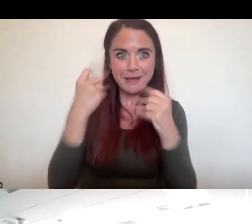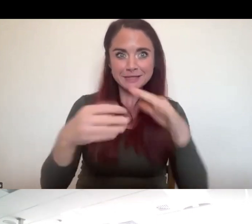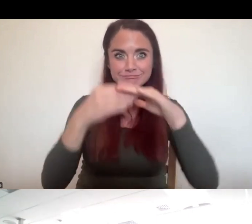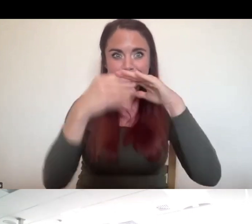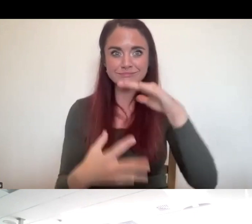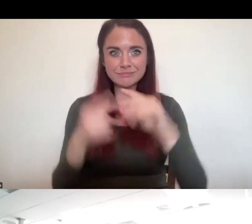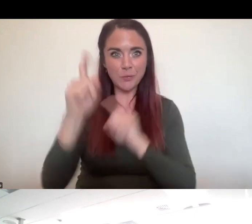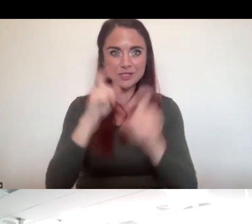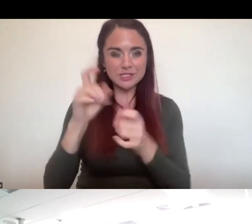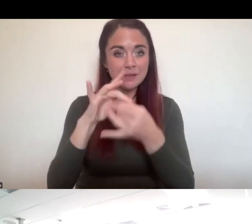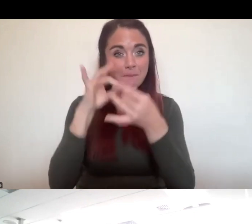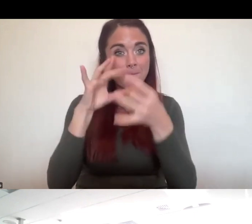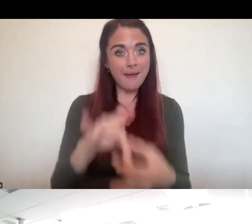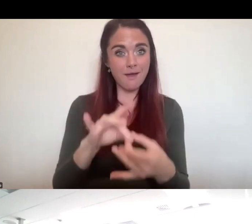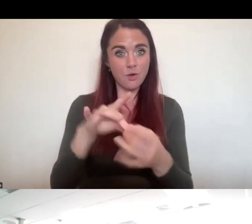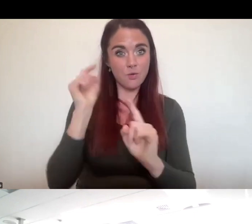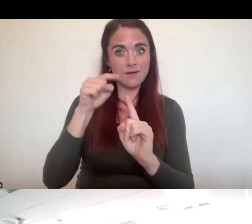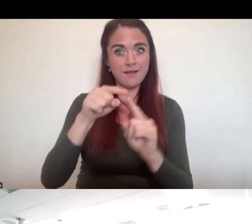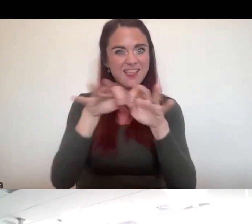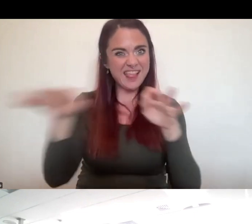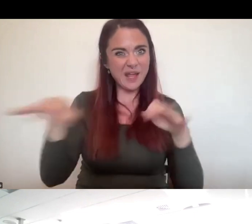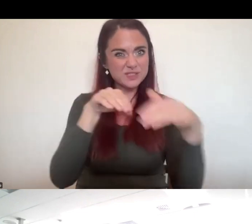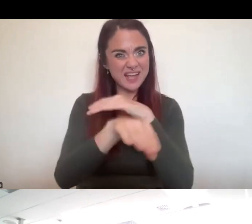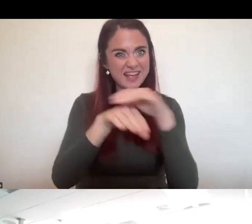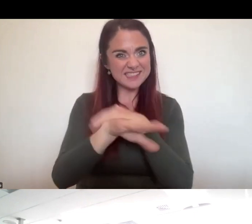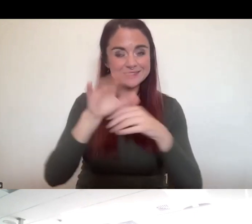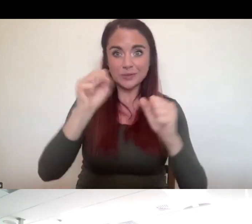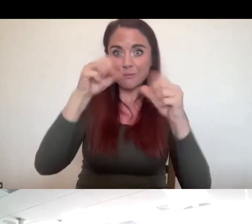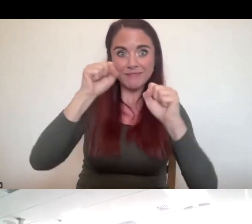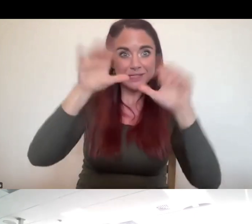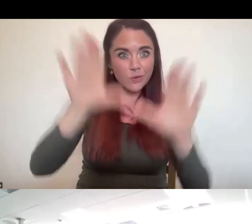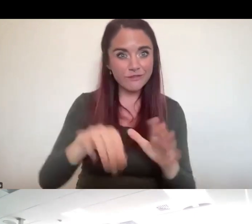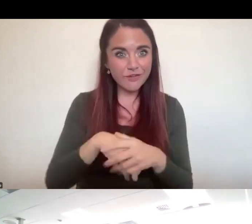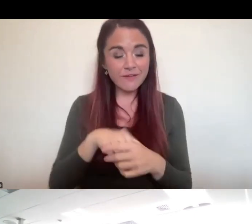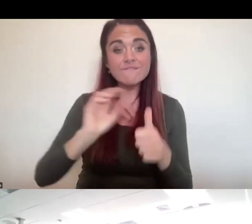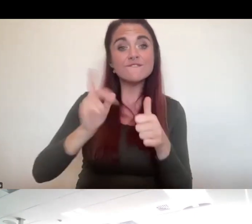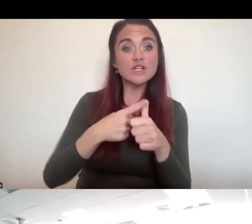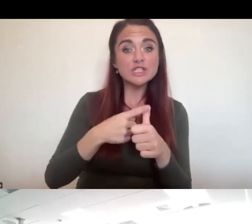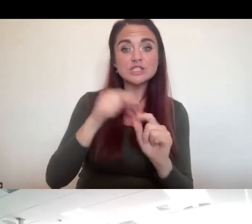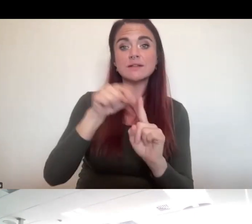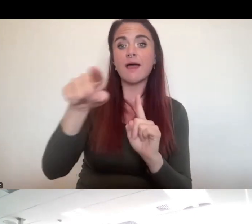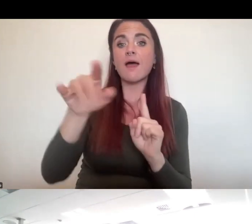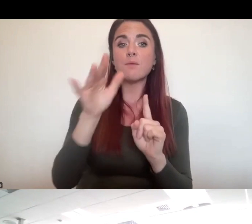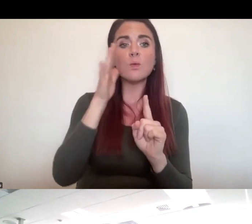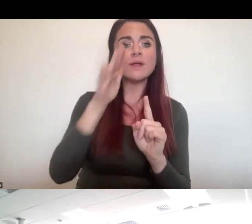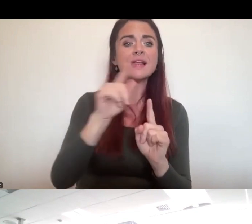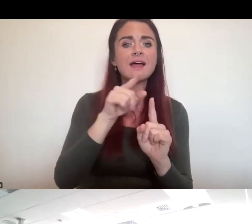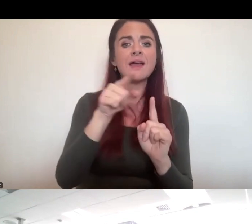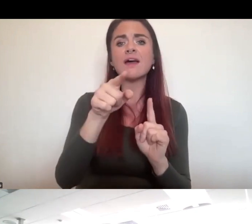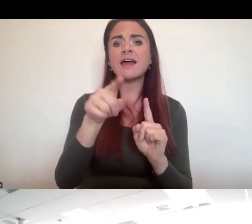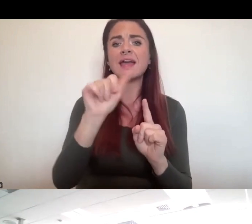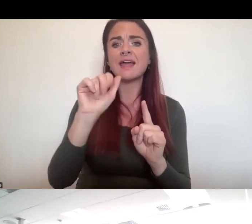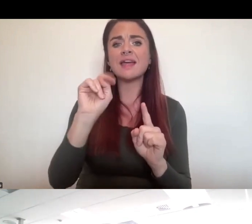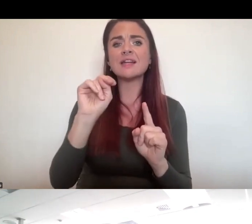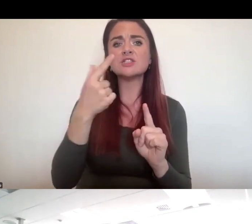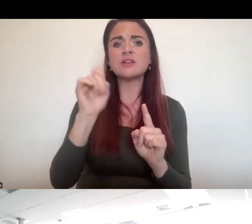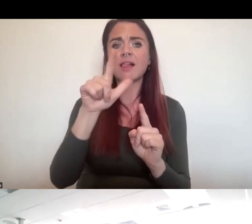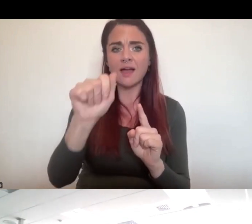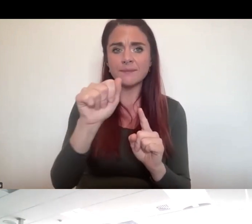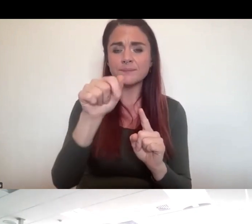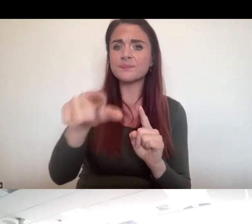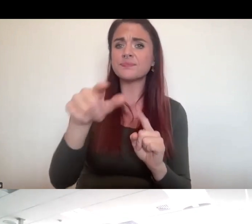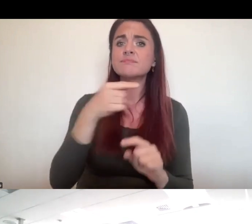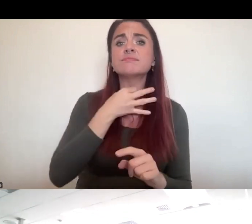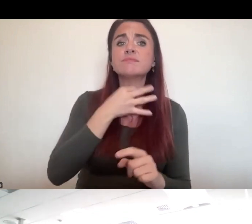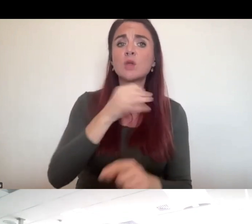today about language access, which is wonderful. So first, we'll go to you, Angela. Do